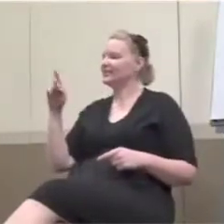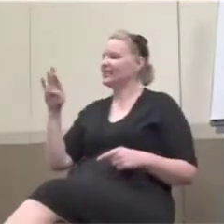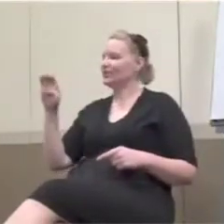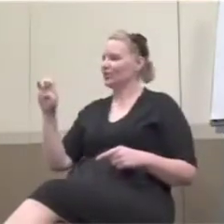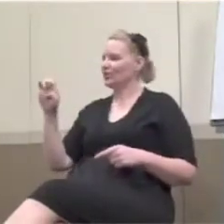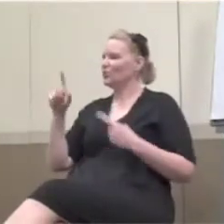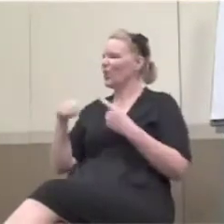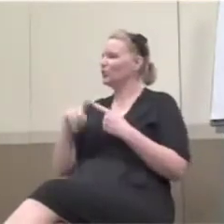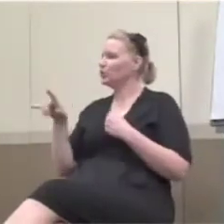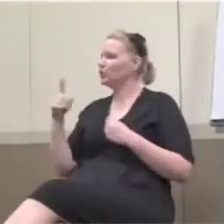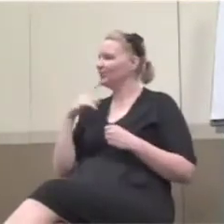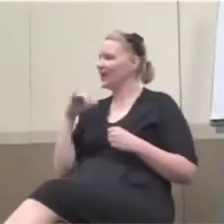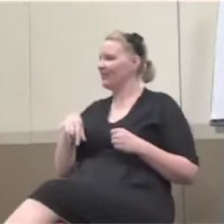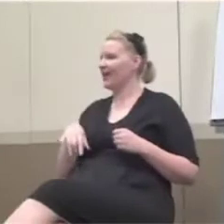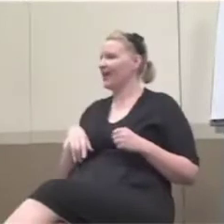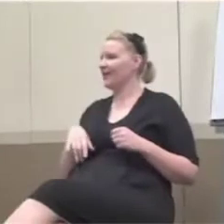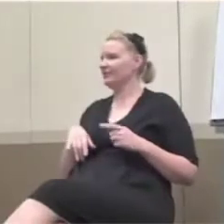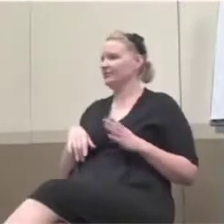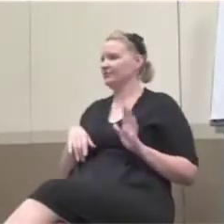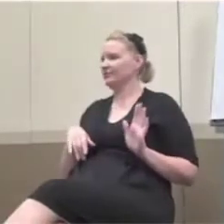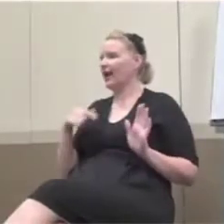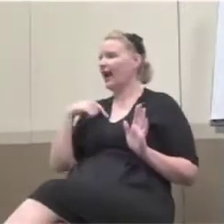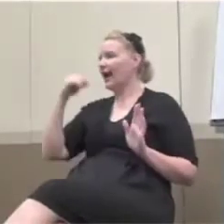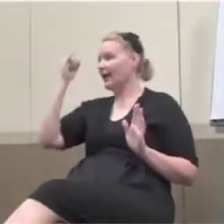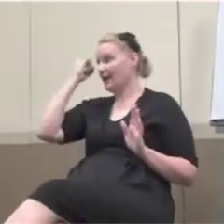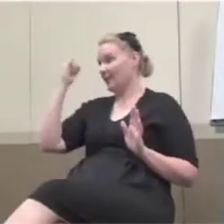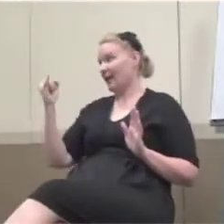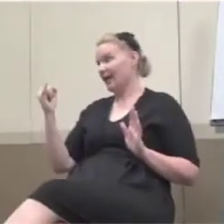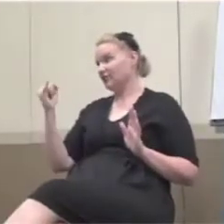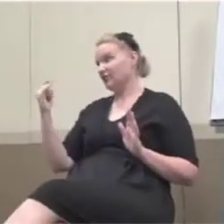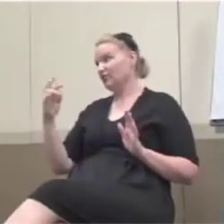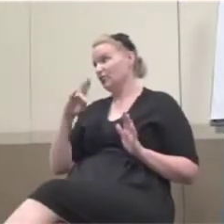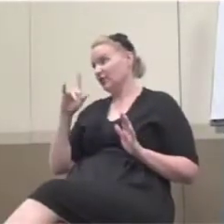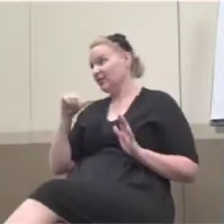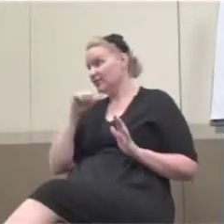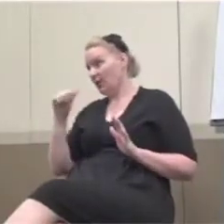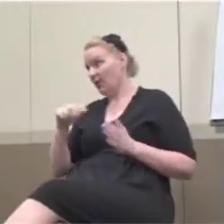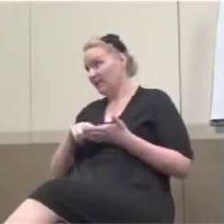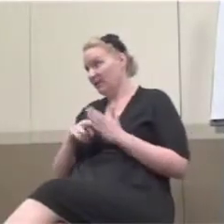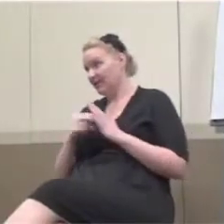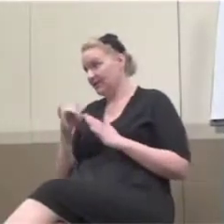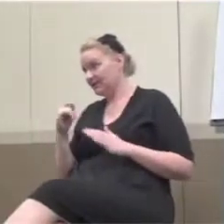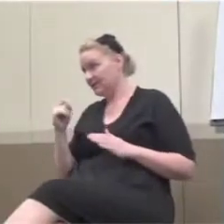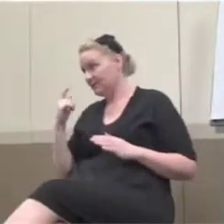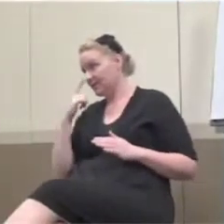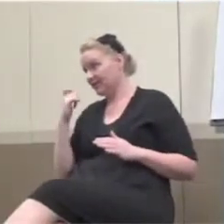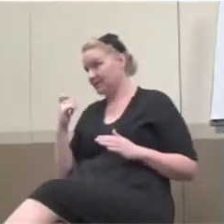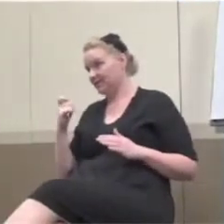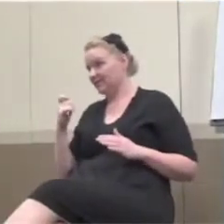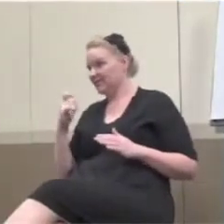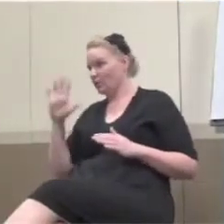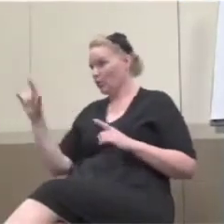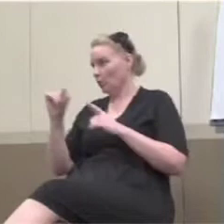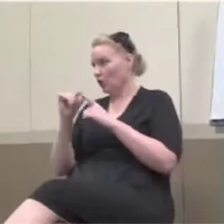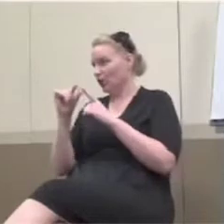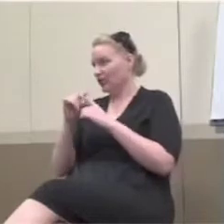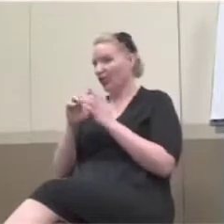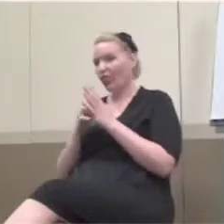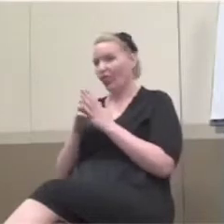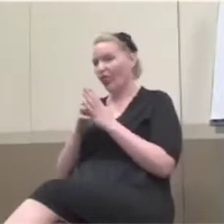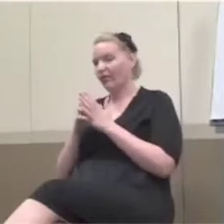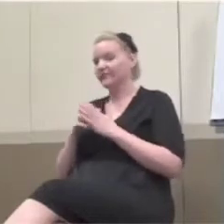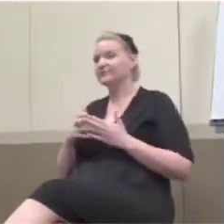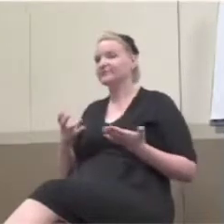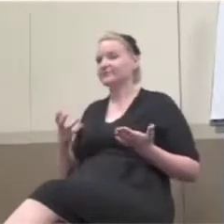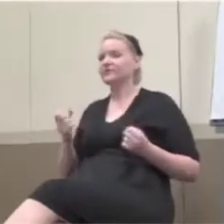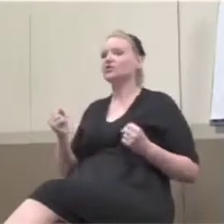it seems, and I imagine that you really don't mean those things because it doesn't come across in your words. But thank you. So